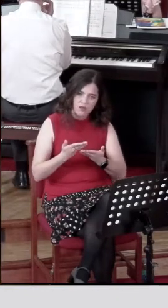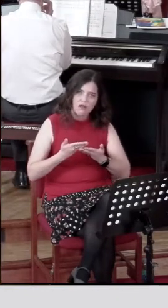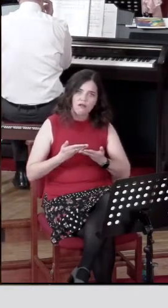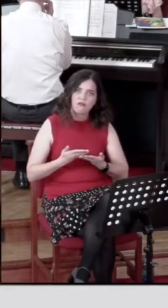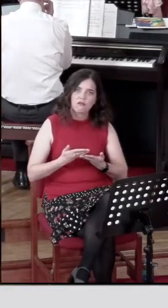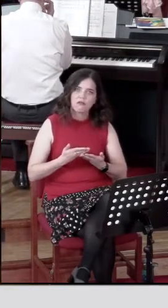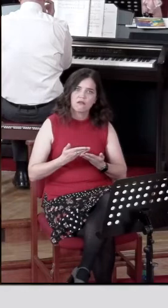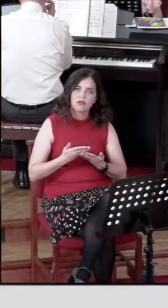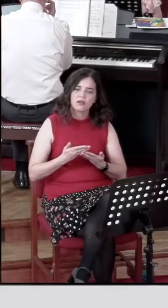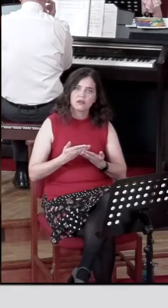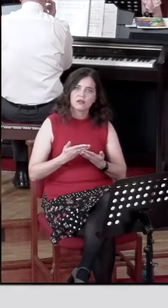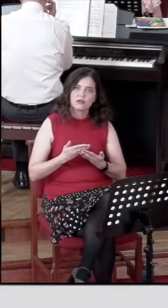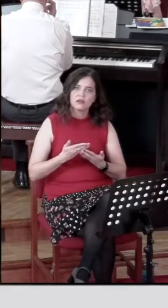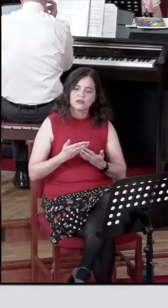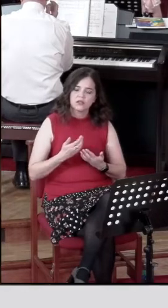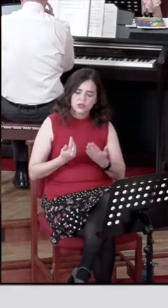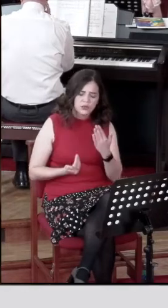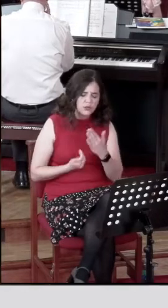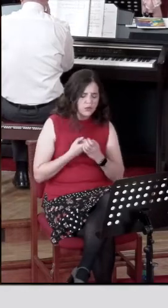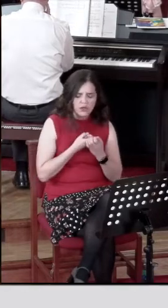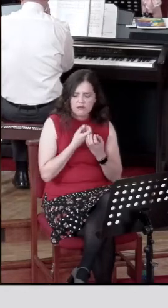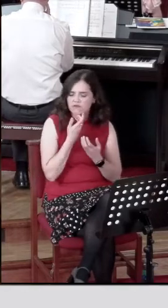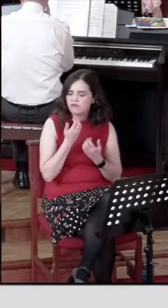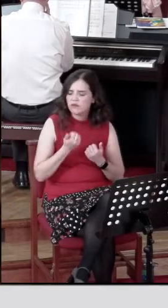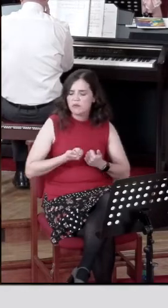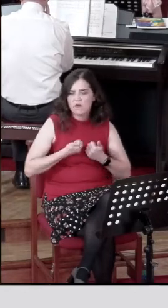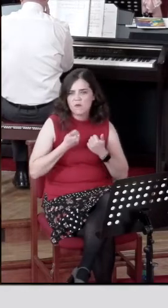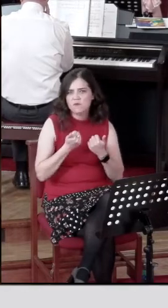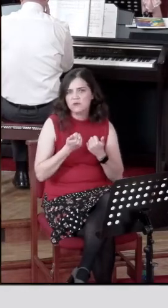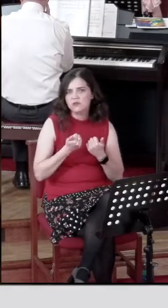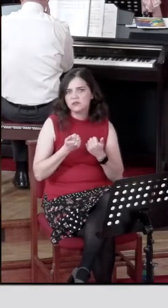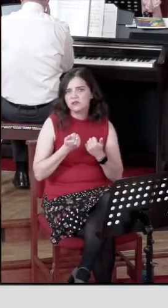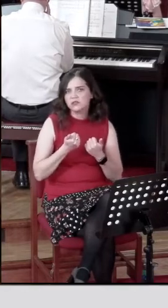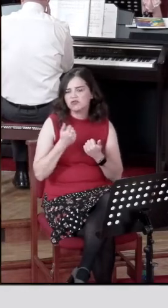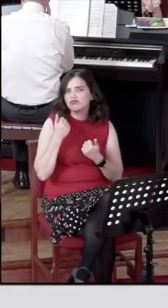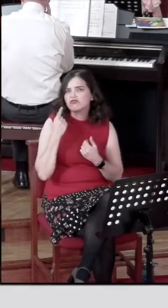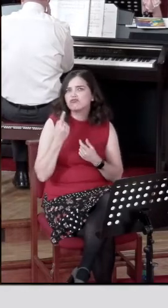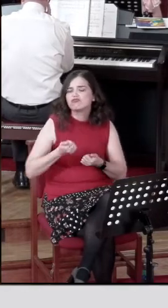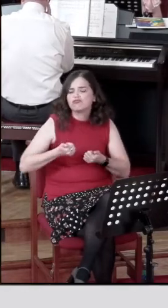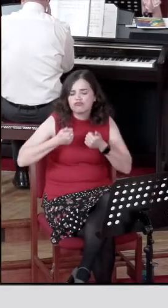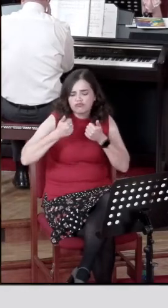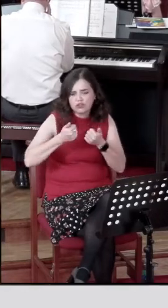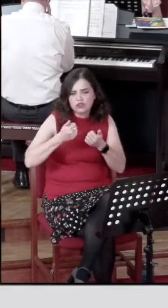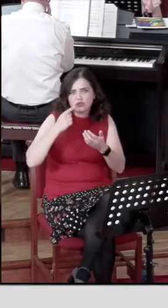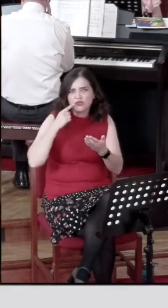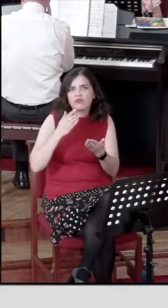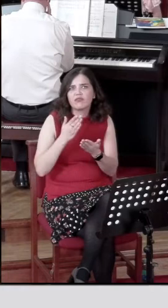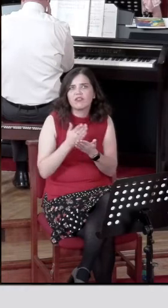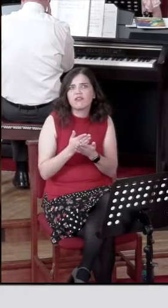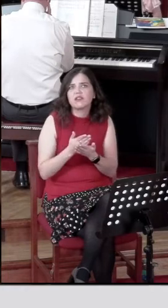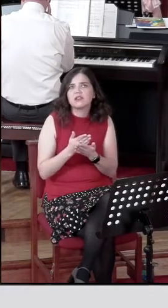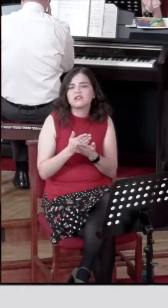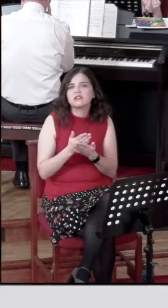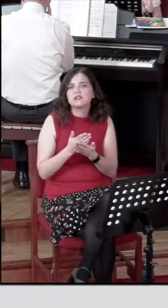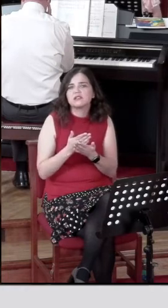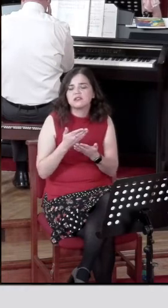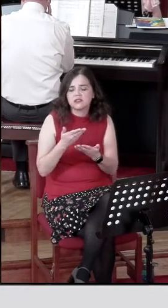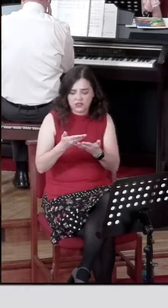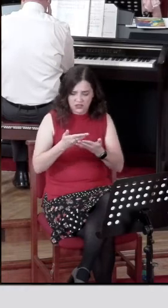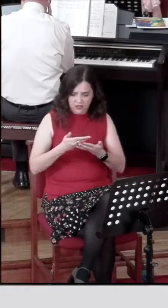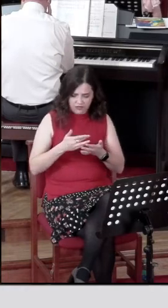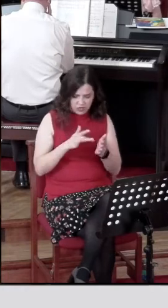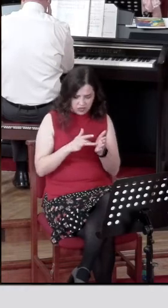each morning. Great is your faithfulness. Thank you for all you give us in Jesus, your